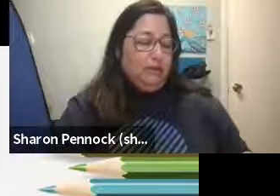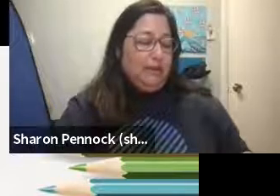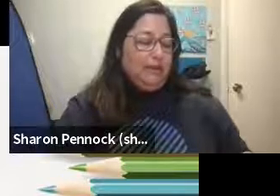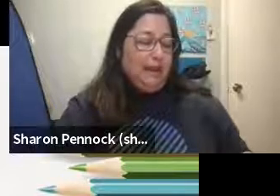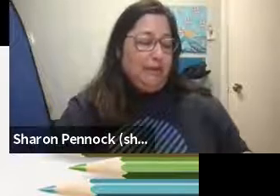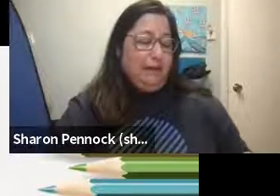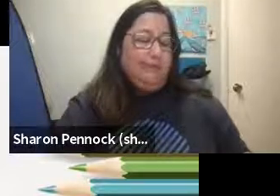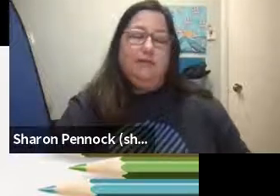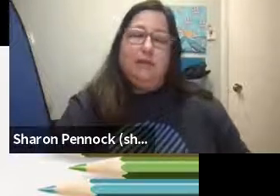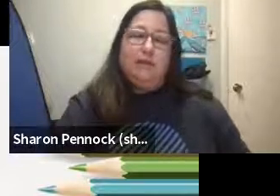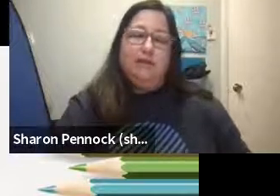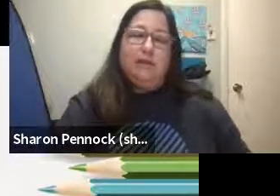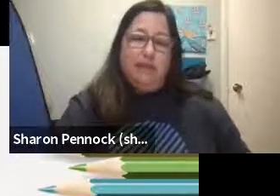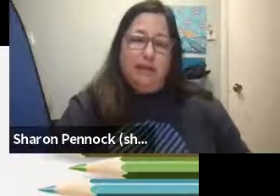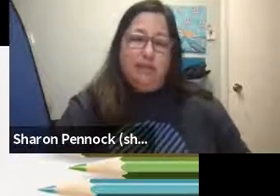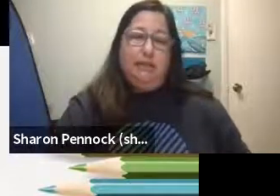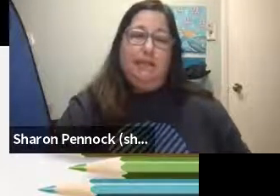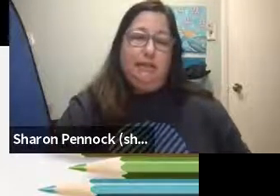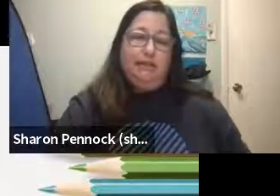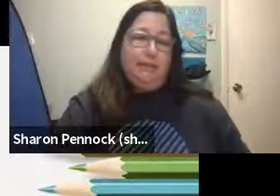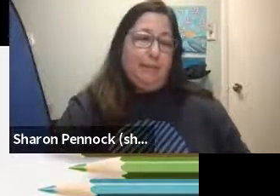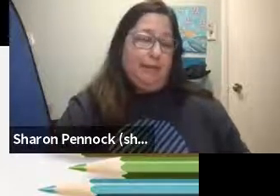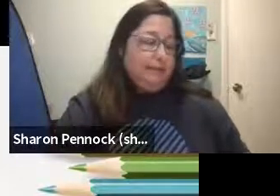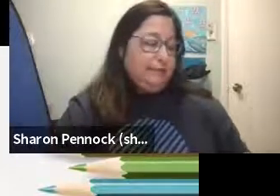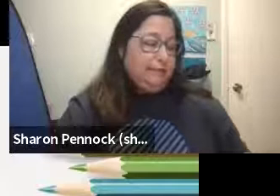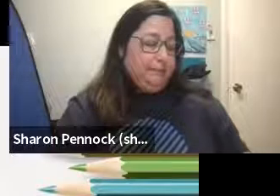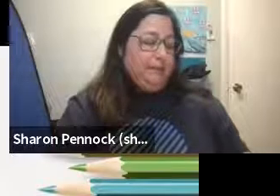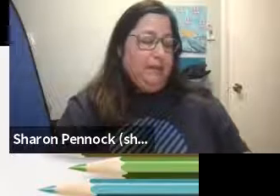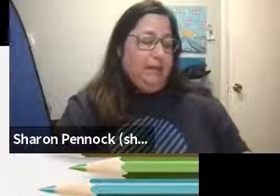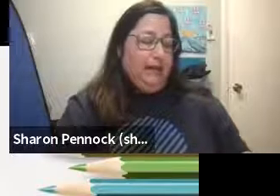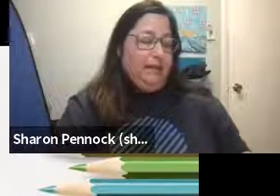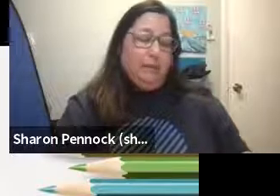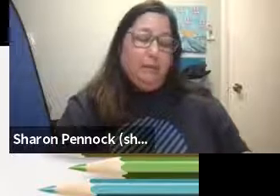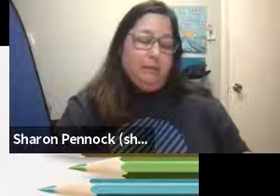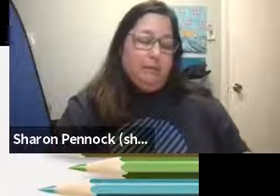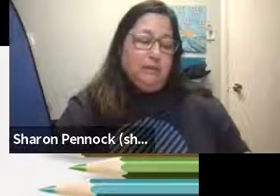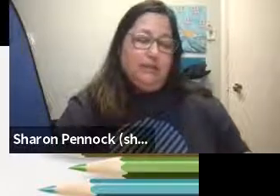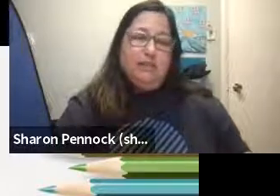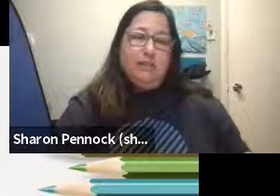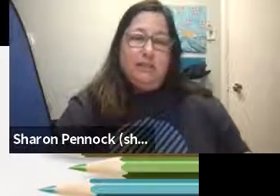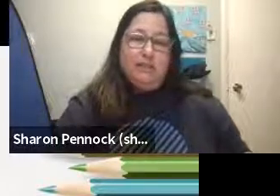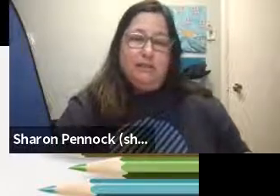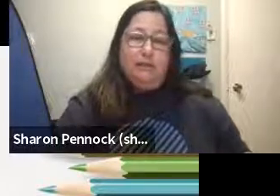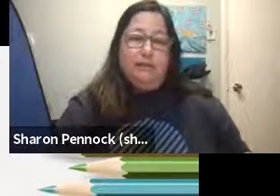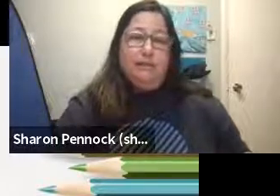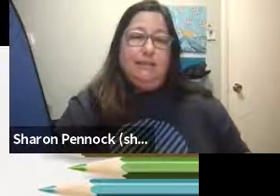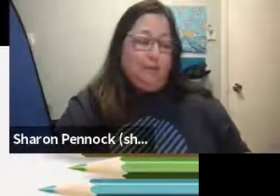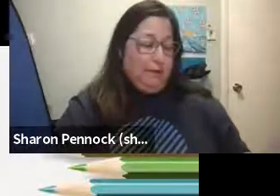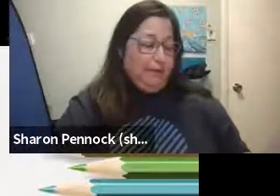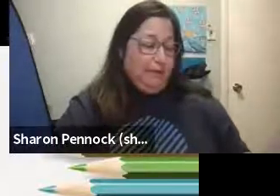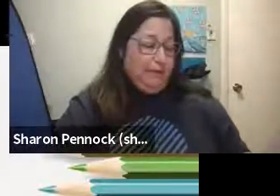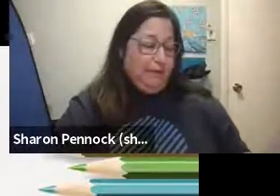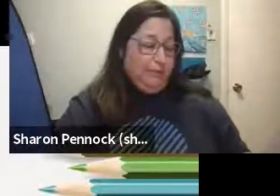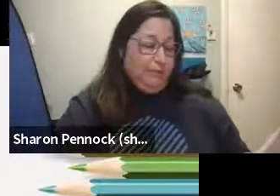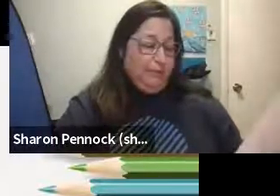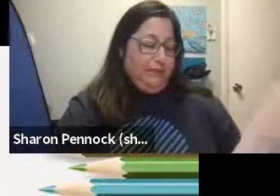H, is capitalized, and the first letter of Education, E, is capitalized. And the members of the Education Committee are listed at the bottom